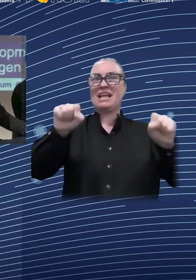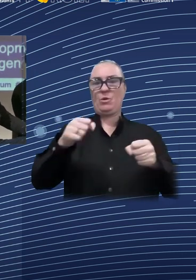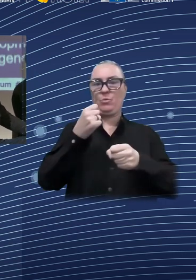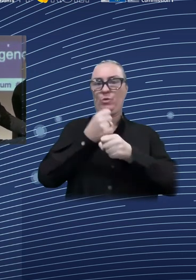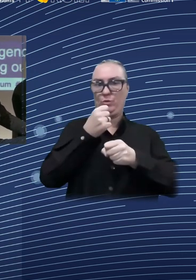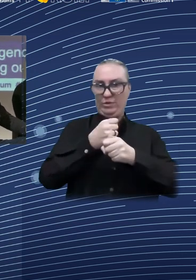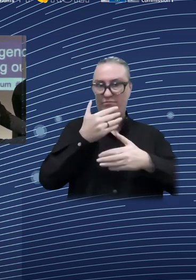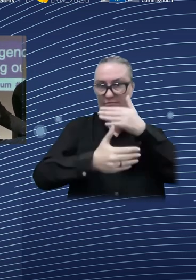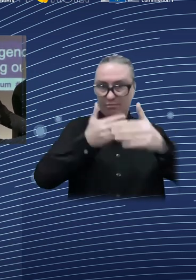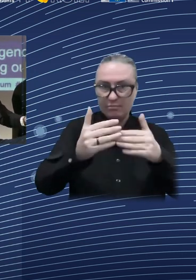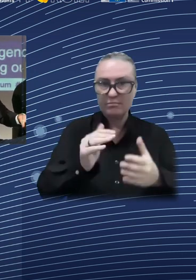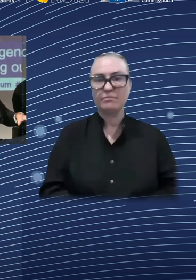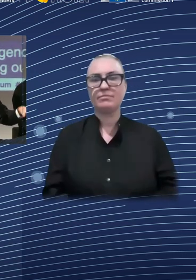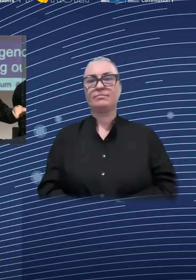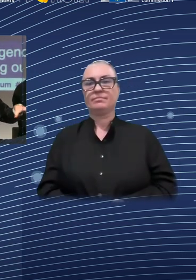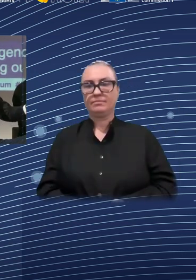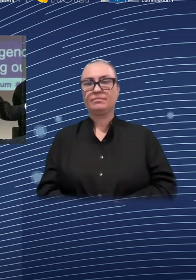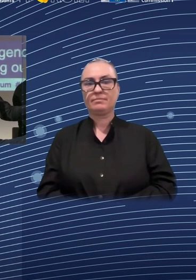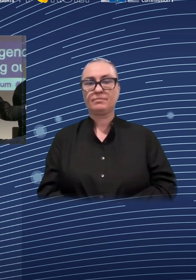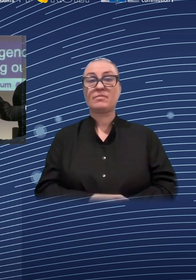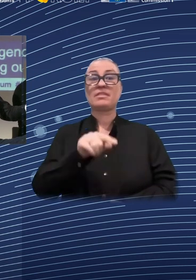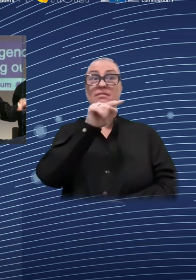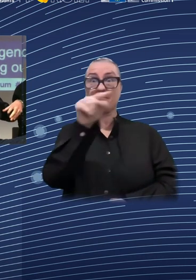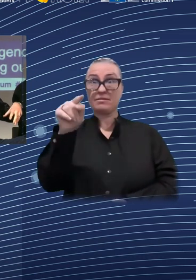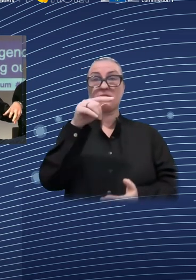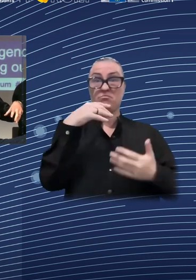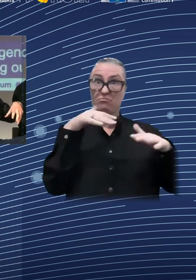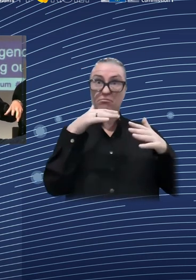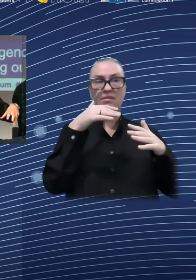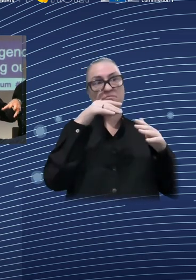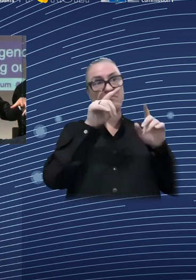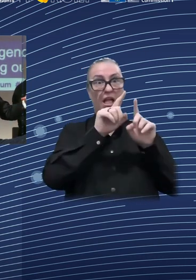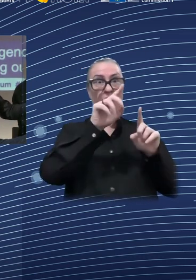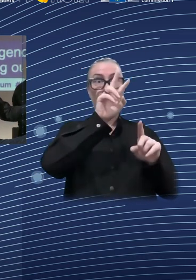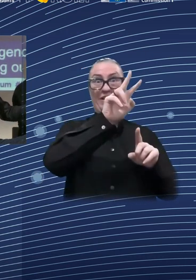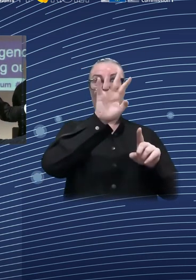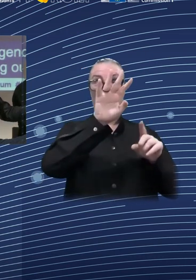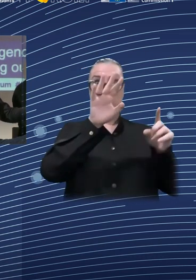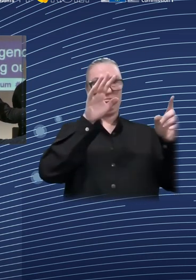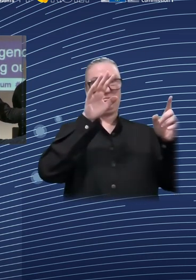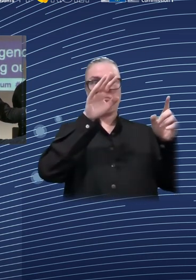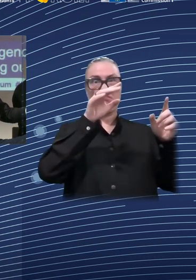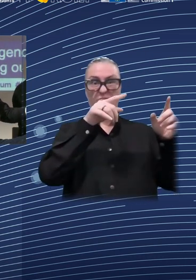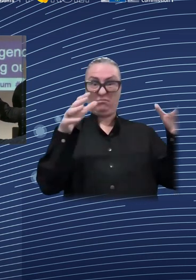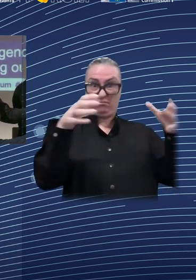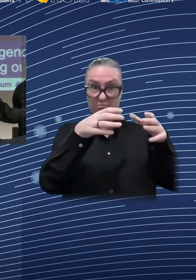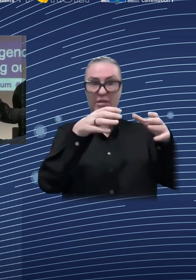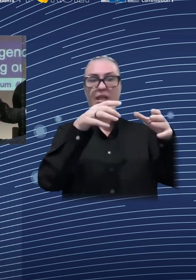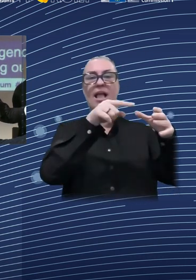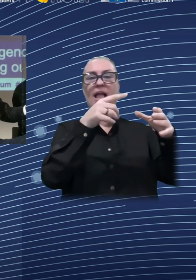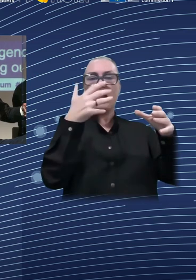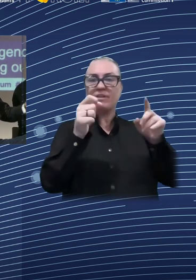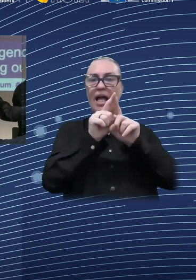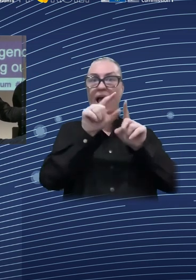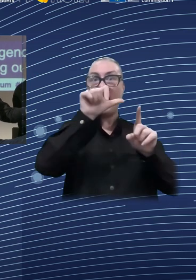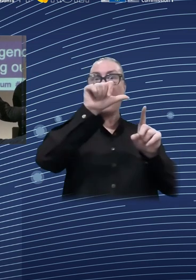AI year on year, and we know from research that we've commissioned within my department that that is at the moment meeting the demand within the sector